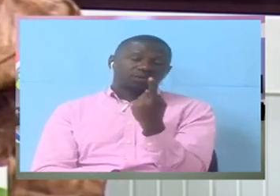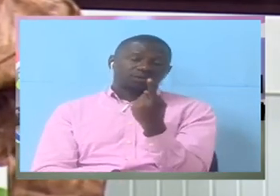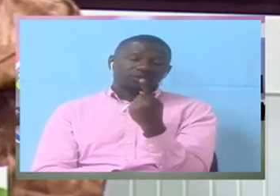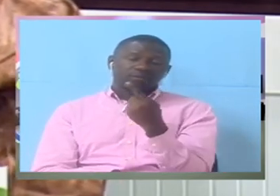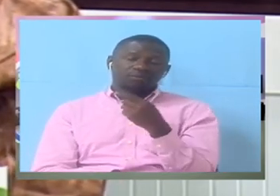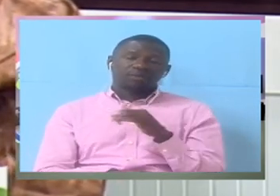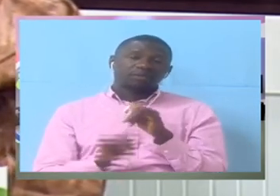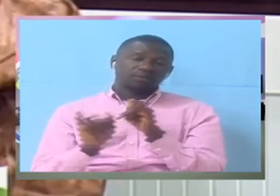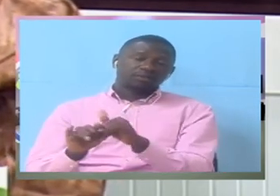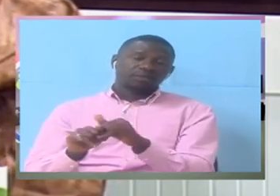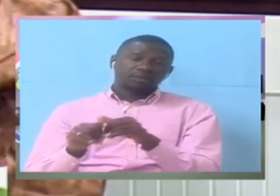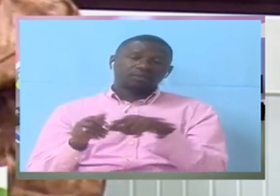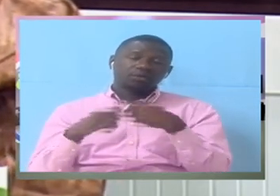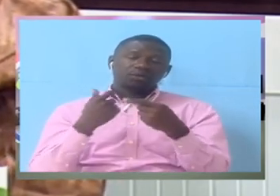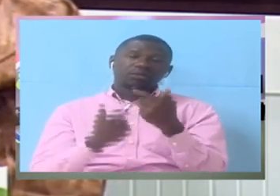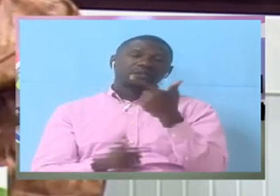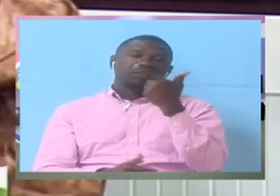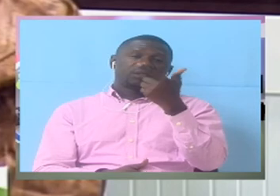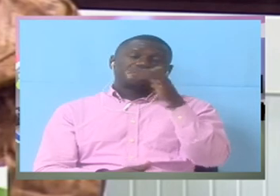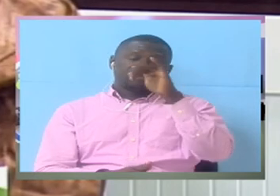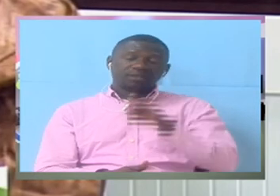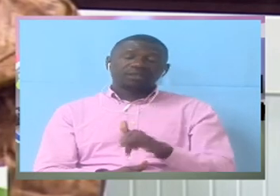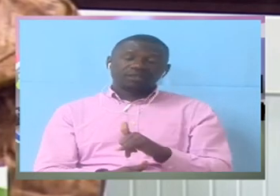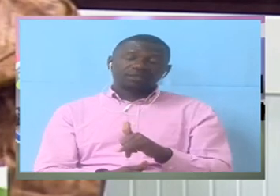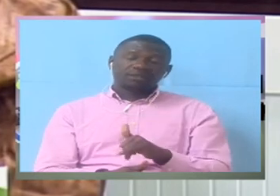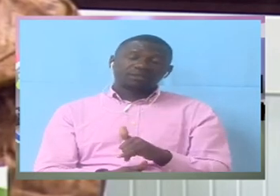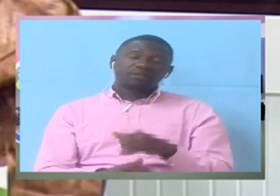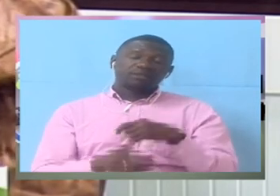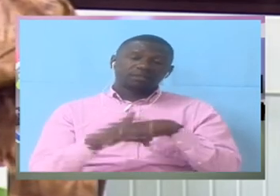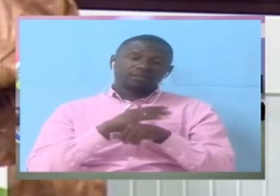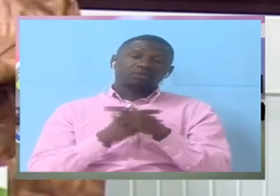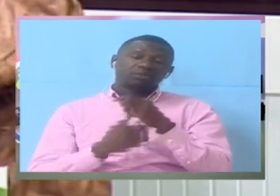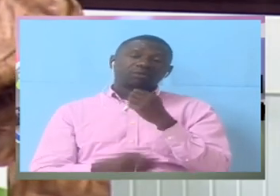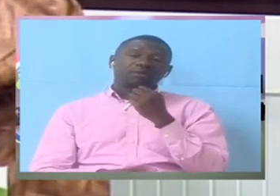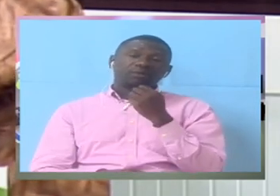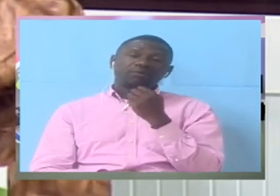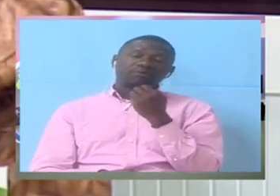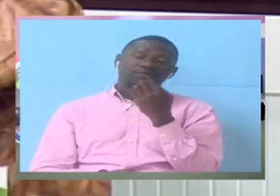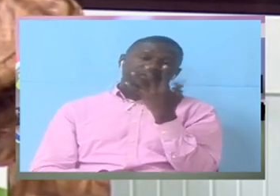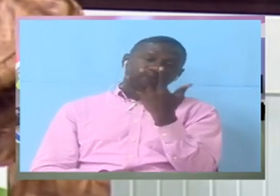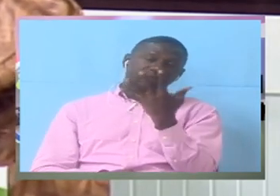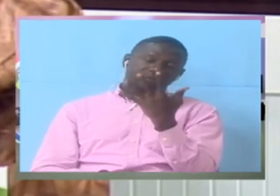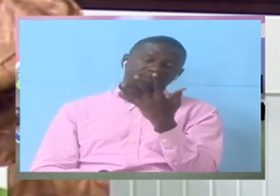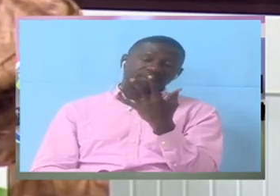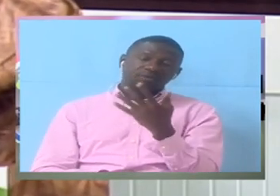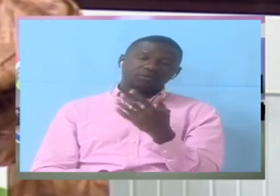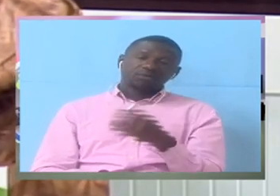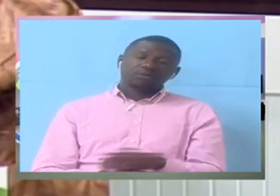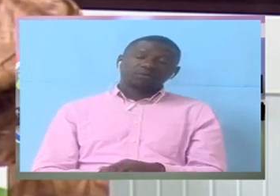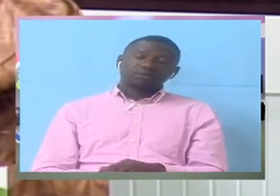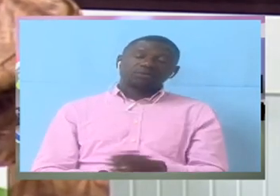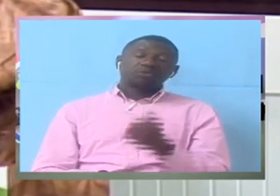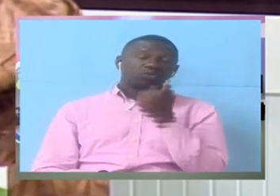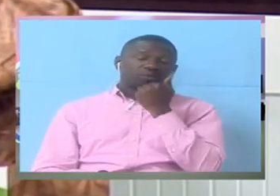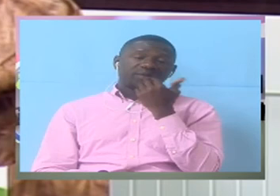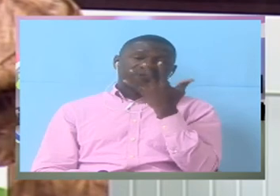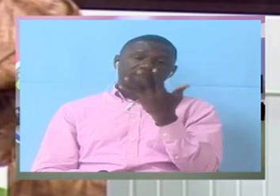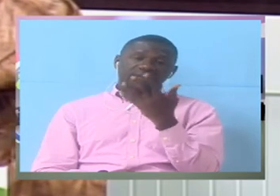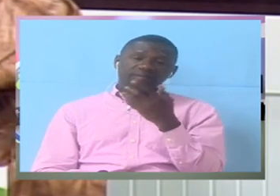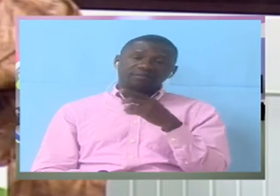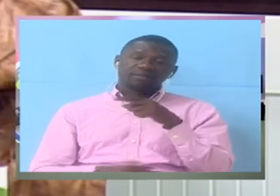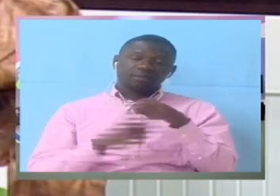like number 5. I spent 7 years in number 5. Months. And some months. Number 5, 90 cells. Number 5 is 90